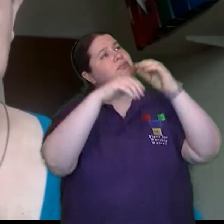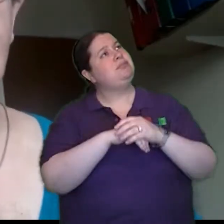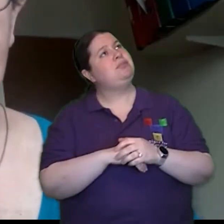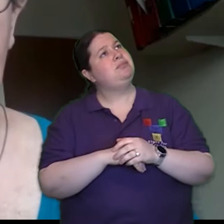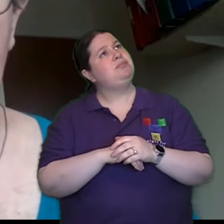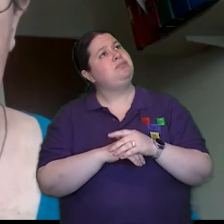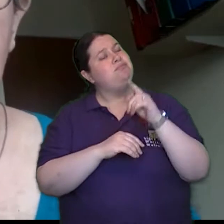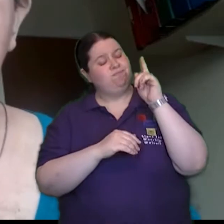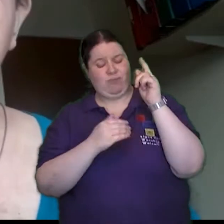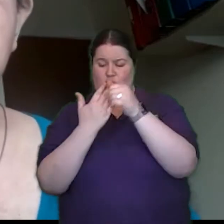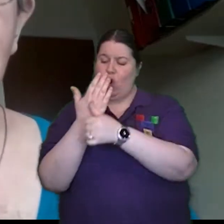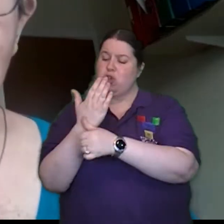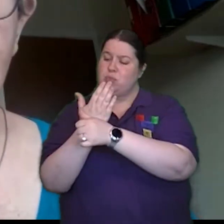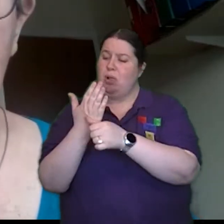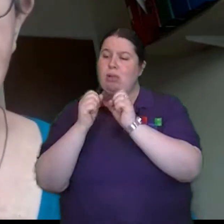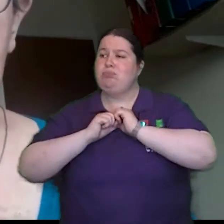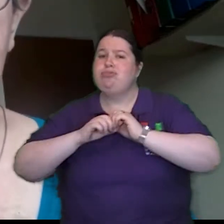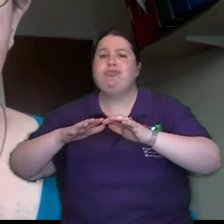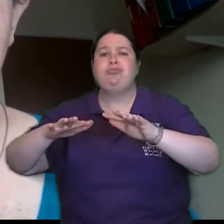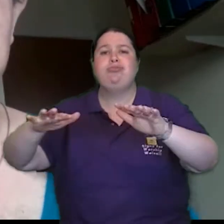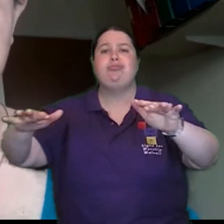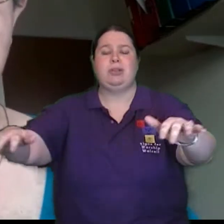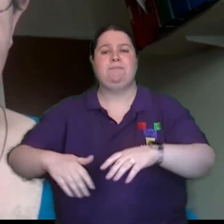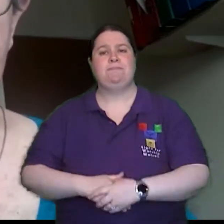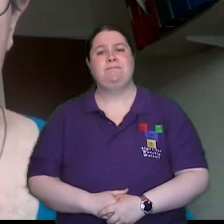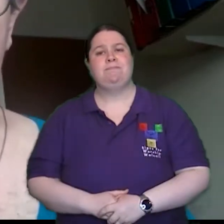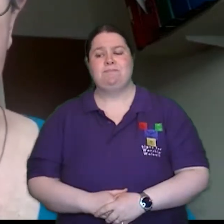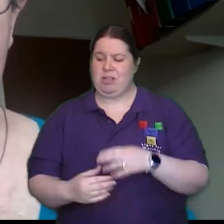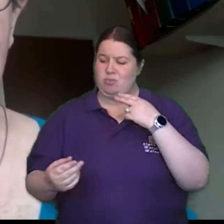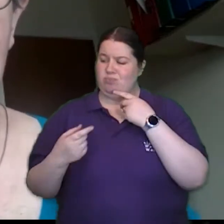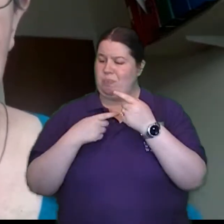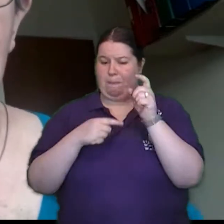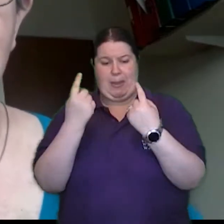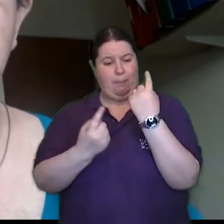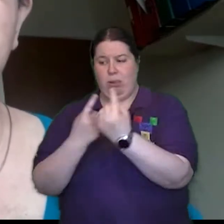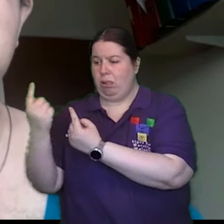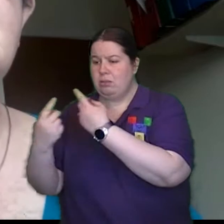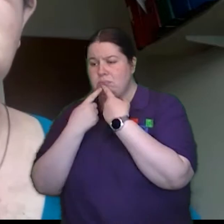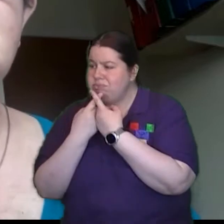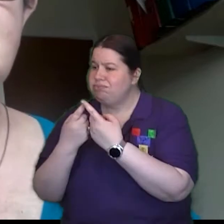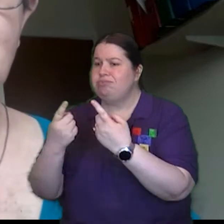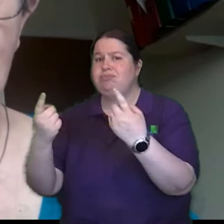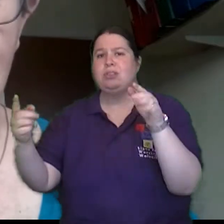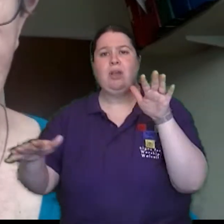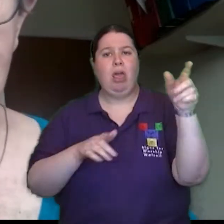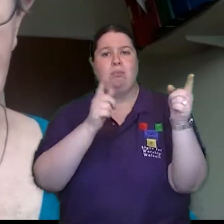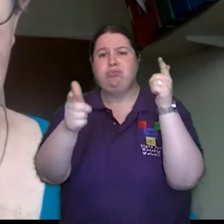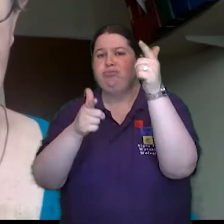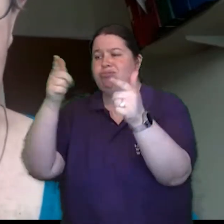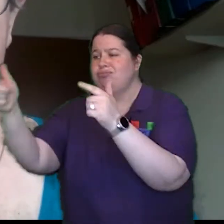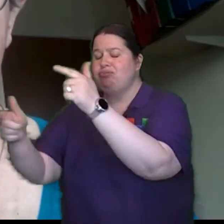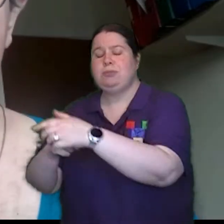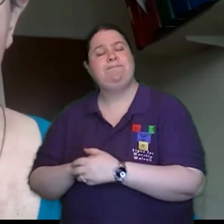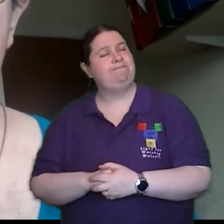God of heaven, you send the gospel to the ends of the earth and your messengers to every